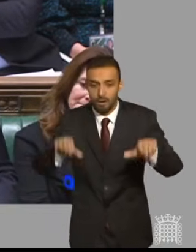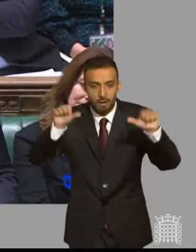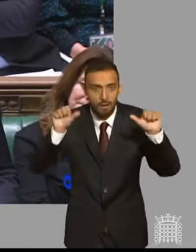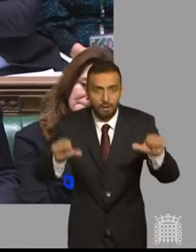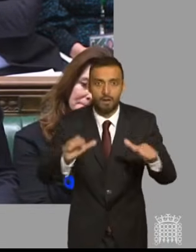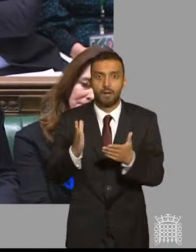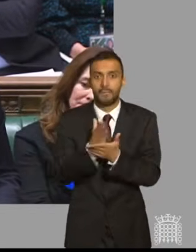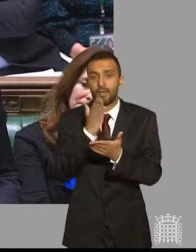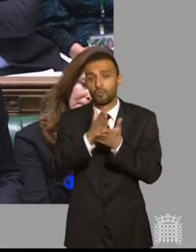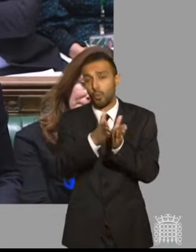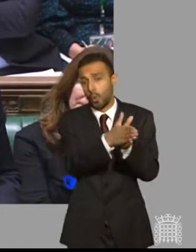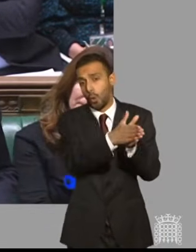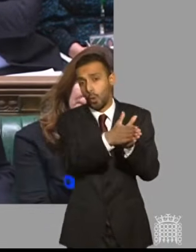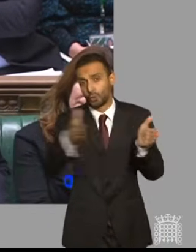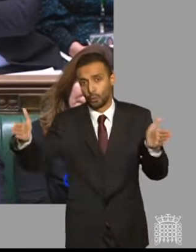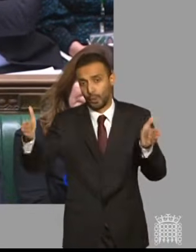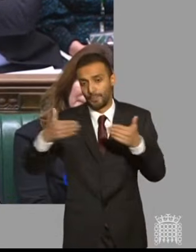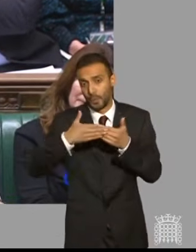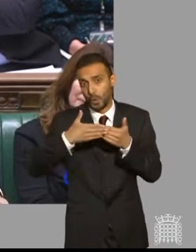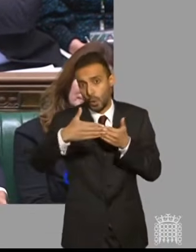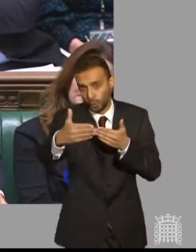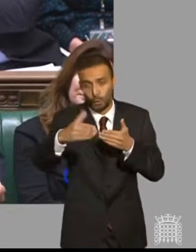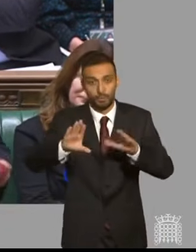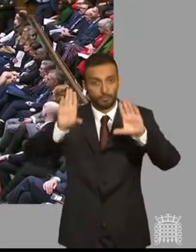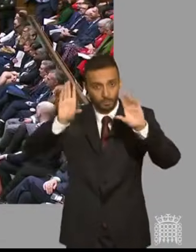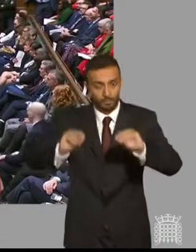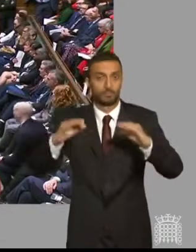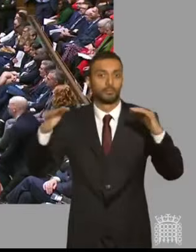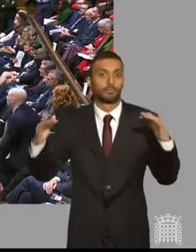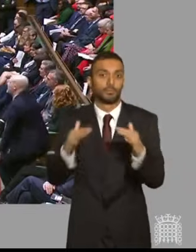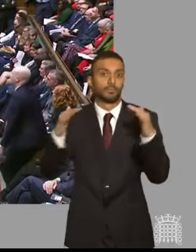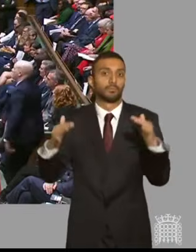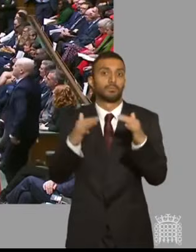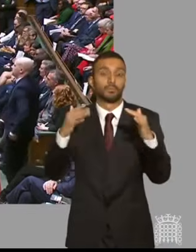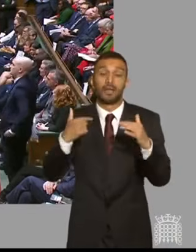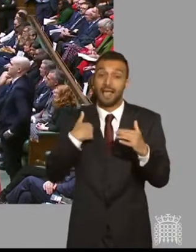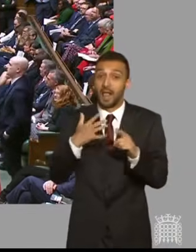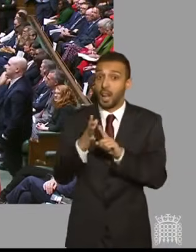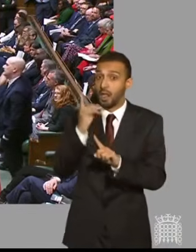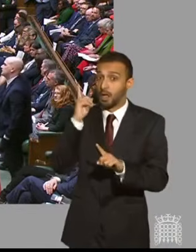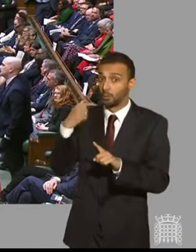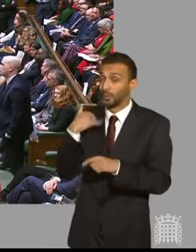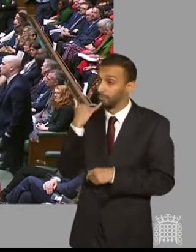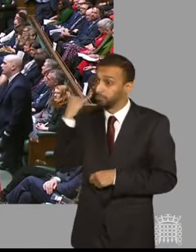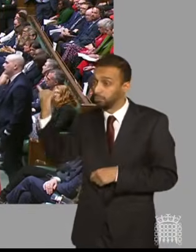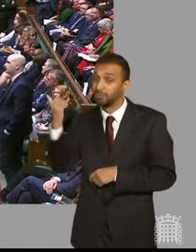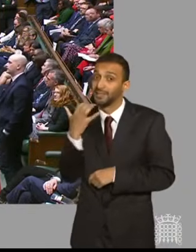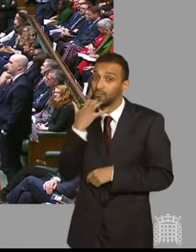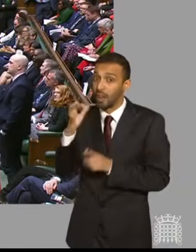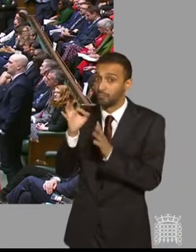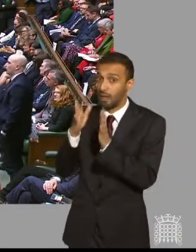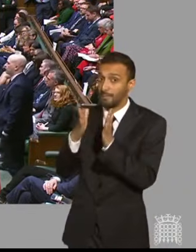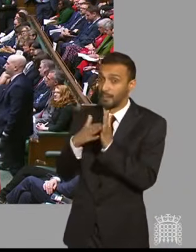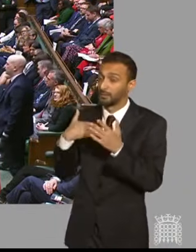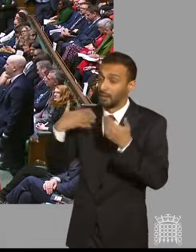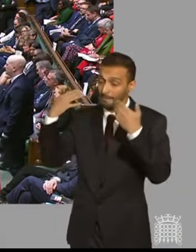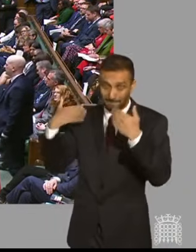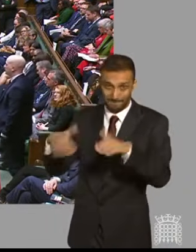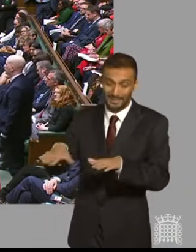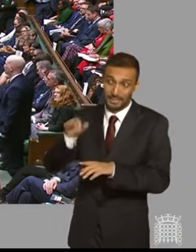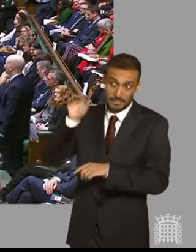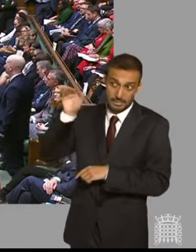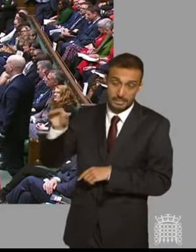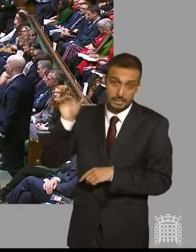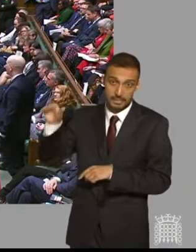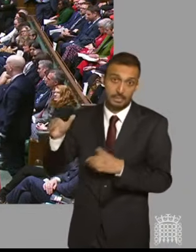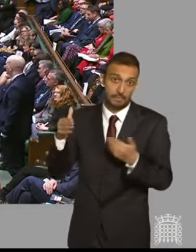impressed upon the Israeli Prime Minister last week when I spoke to him. Stephen Flynn. Mr. Speaker, tonight this House will have the opportunity to